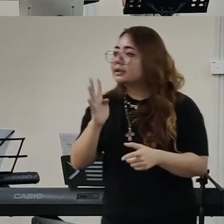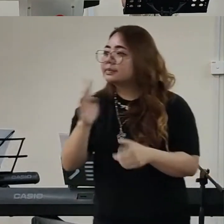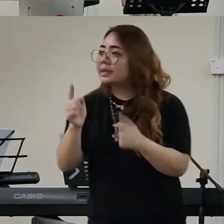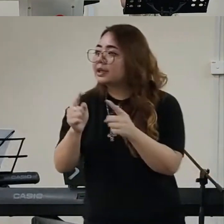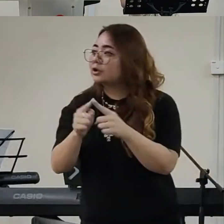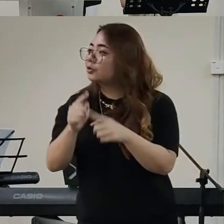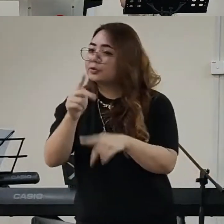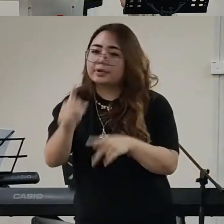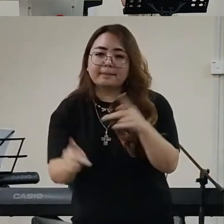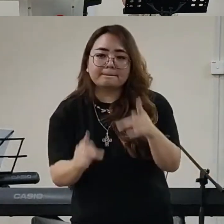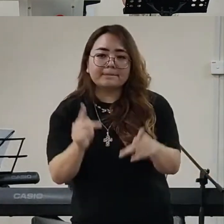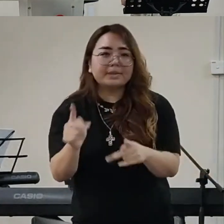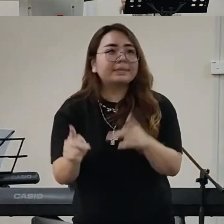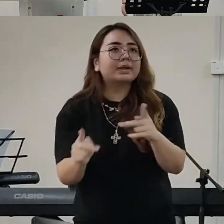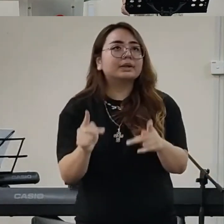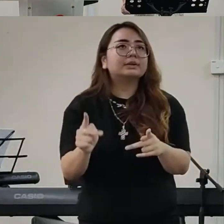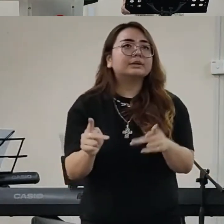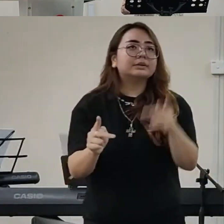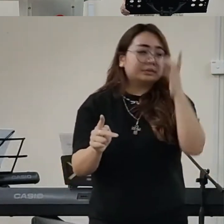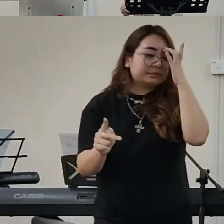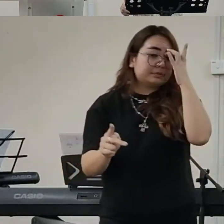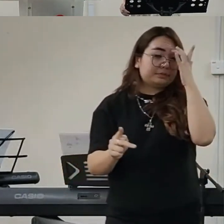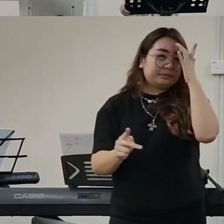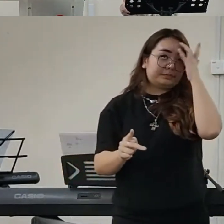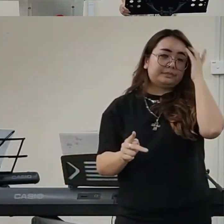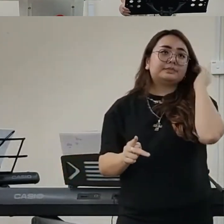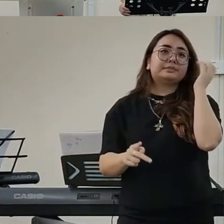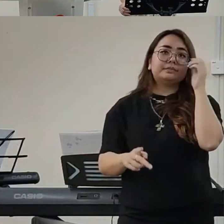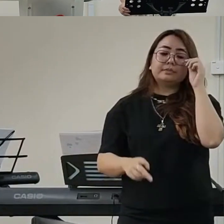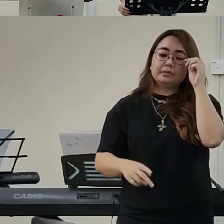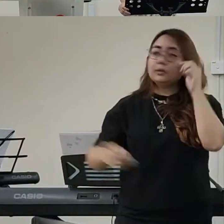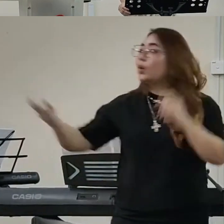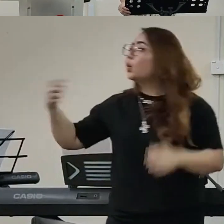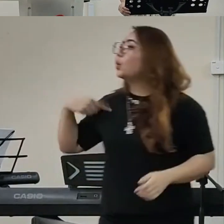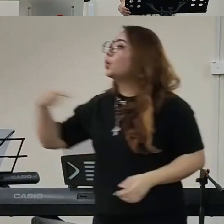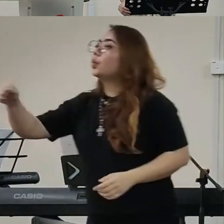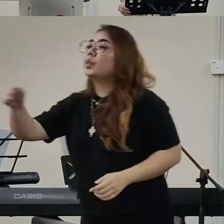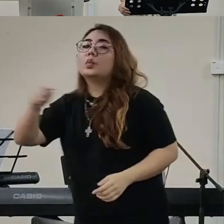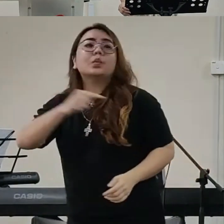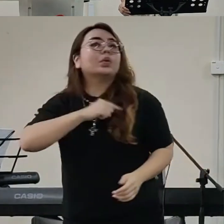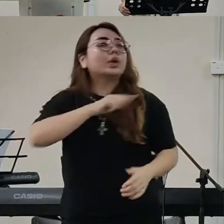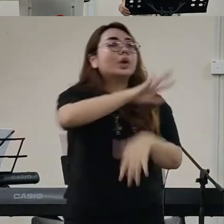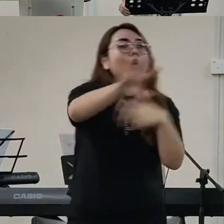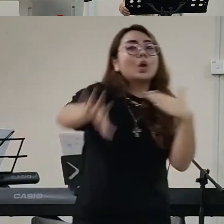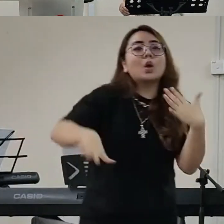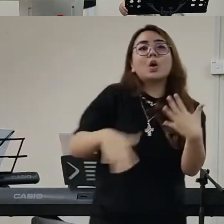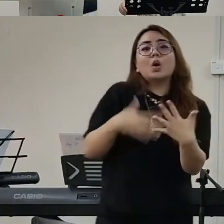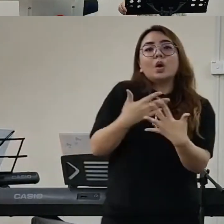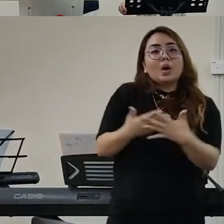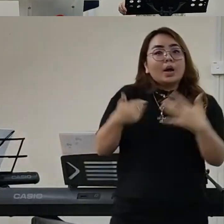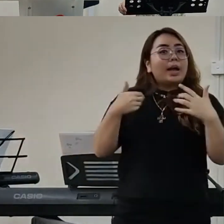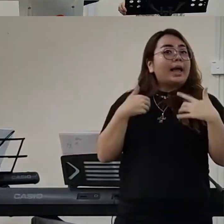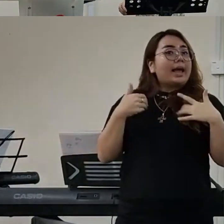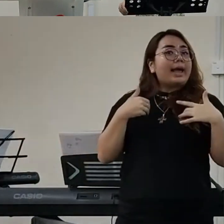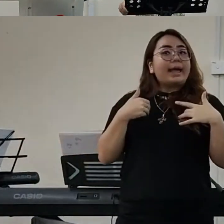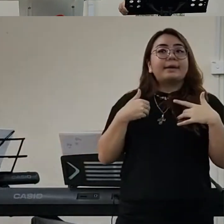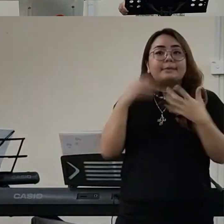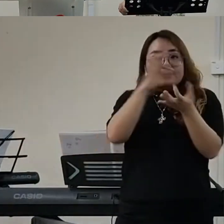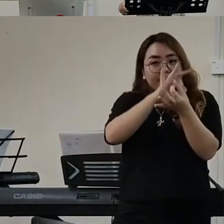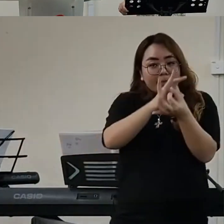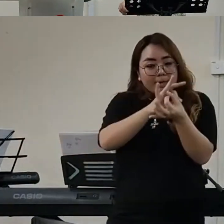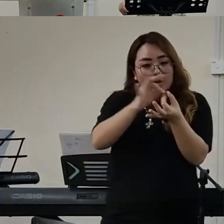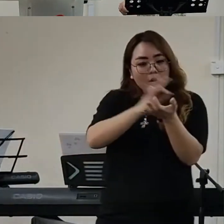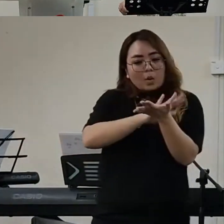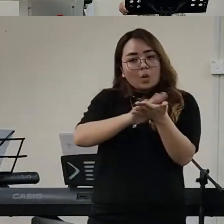New Covenant believers. We all have the Holy Spirit. Can somebody say amen? We all can hear the Holy